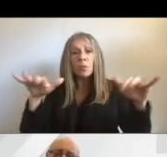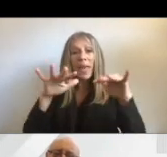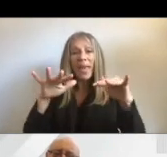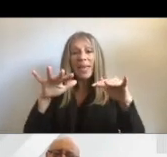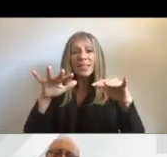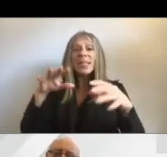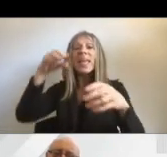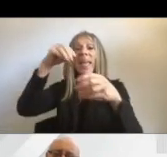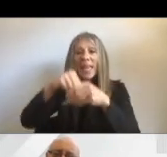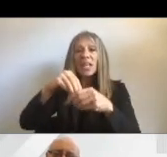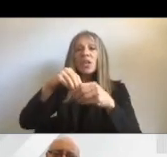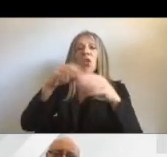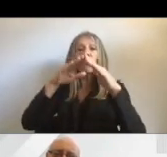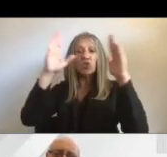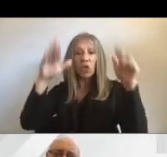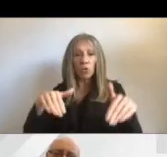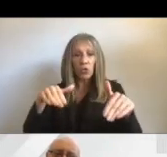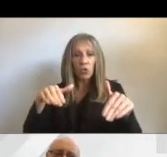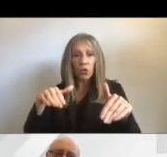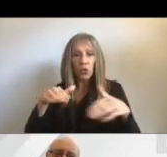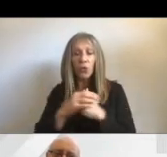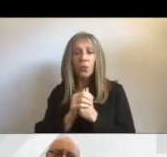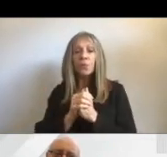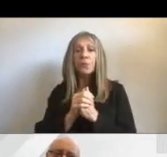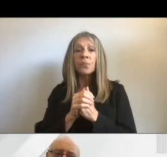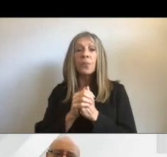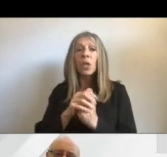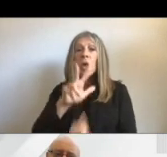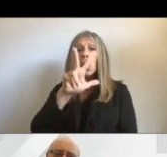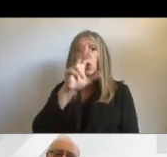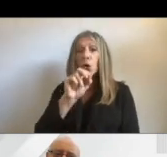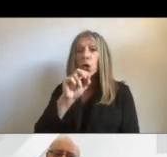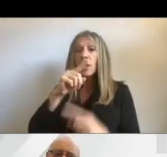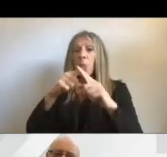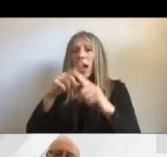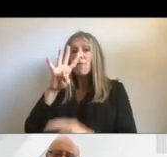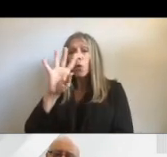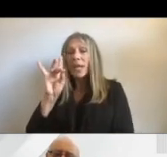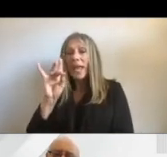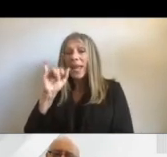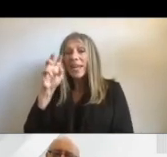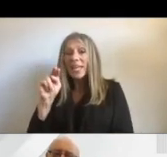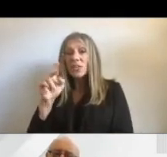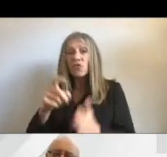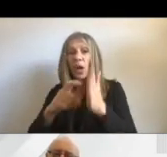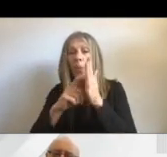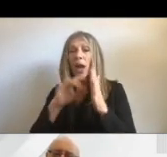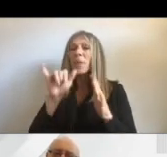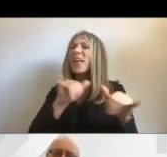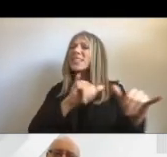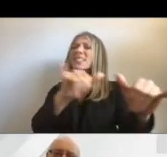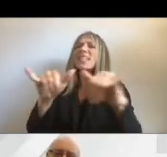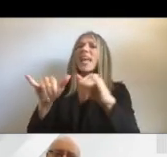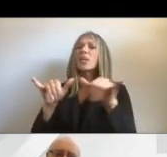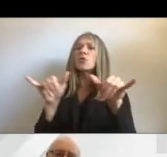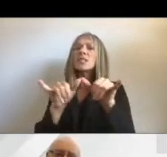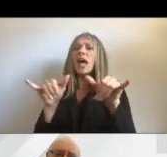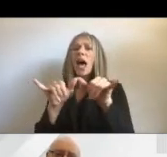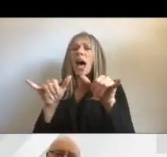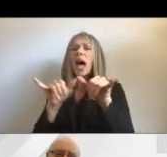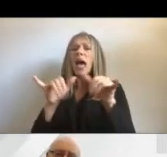all crossings. Speech walk message and pilot light. If a pilot light is used in an accessible